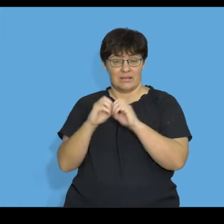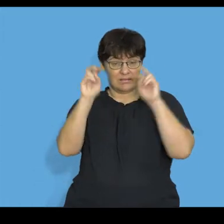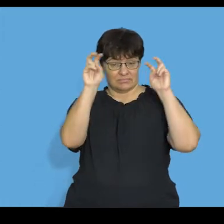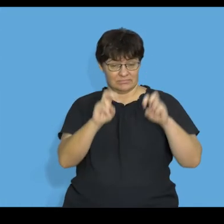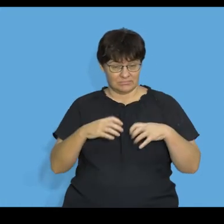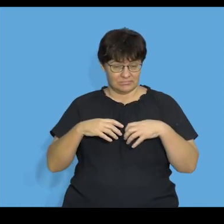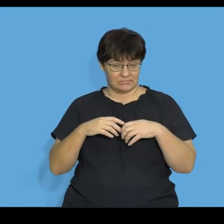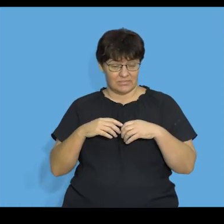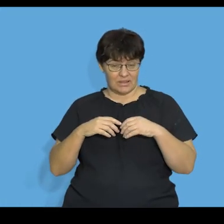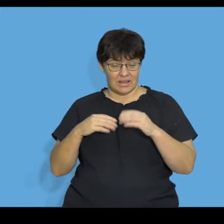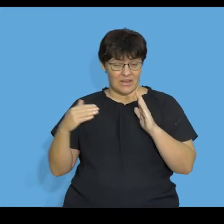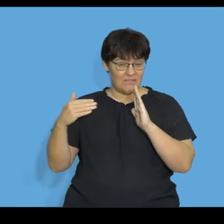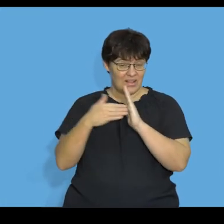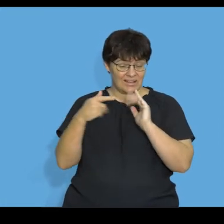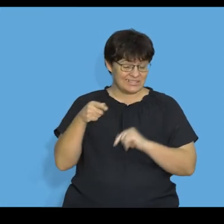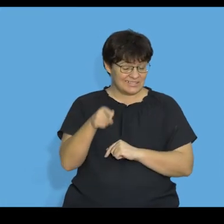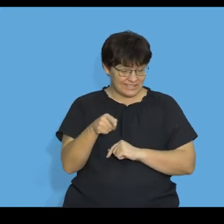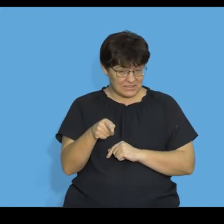EMF induced.